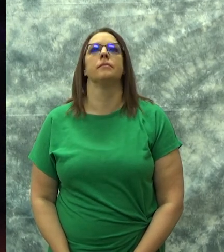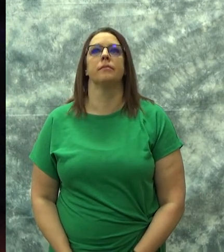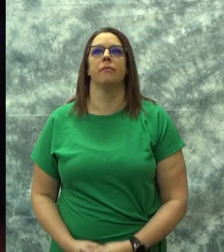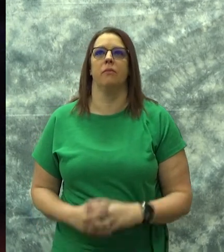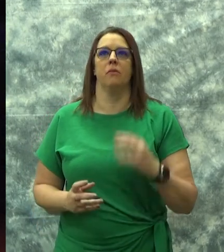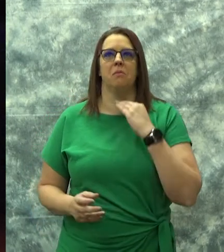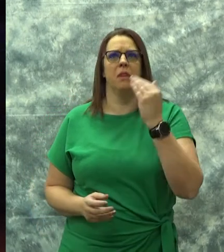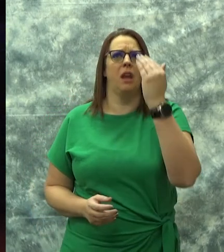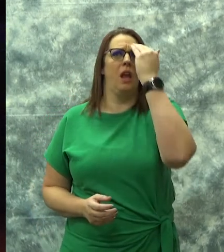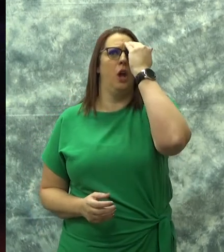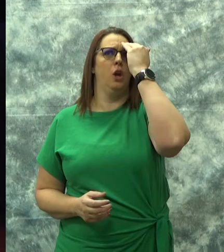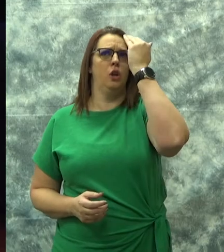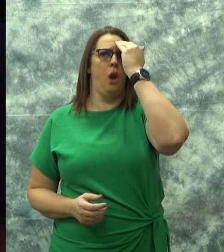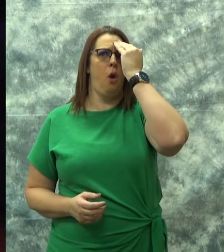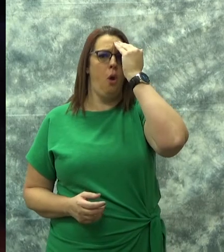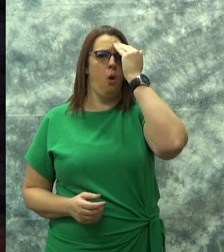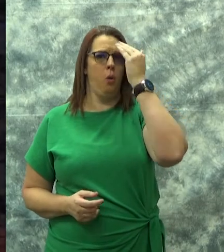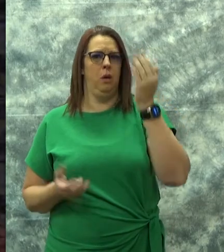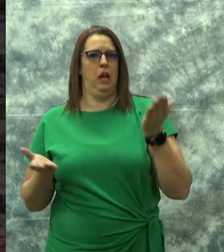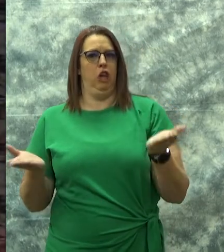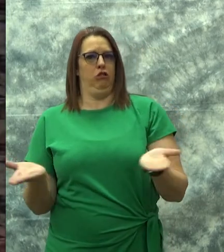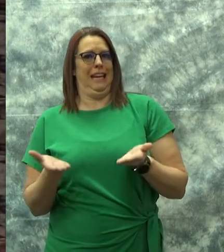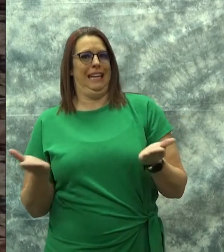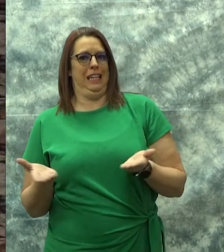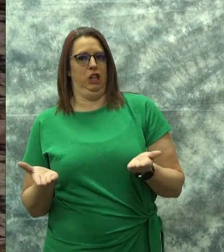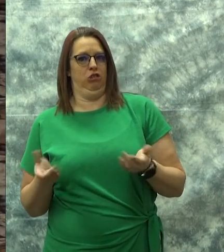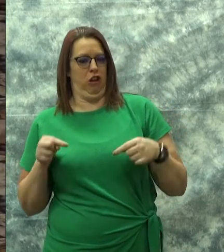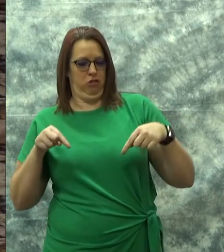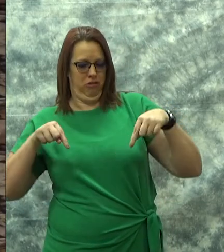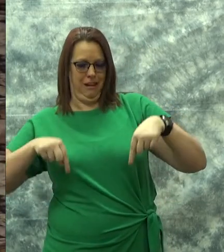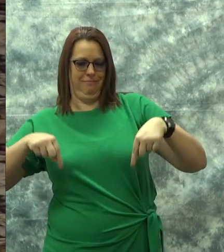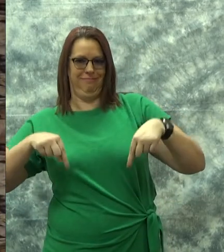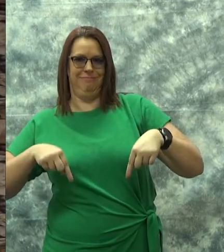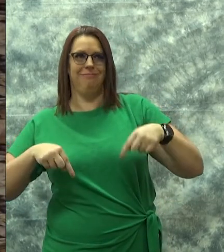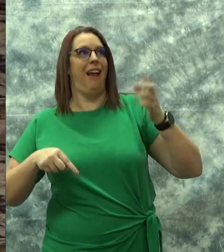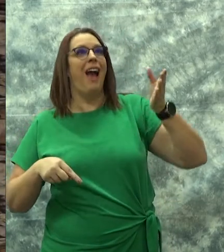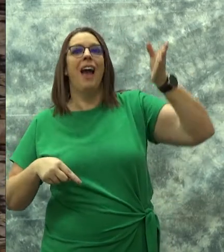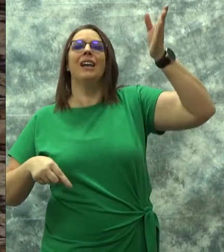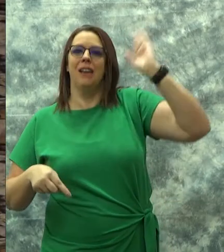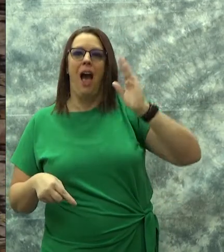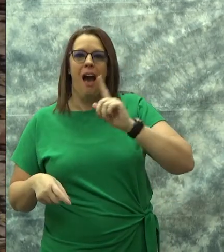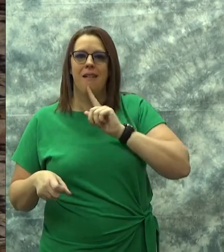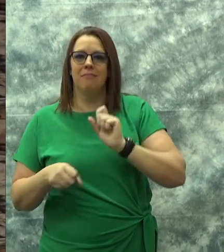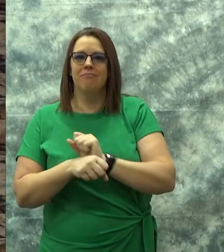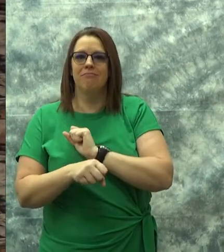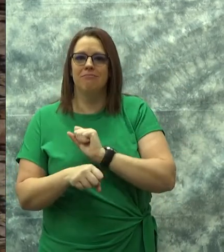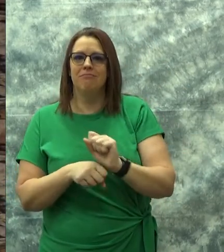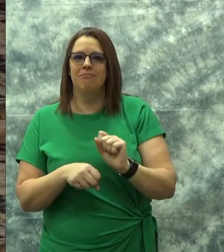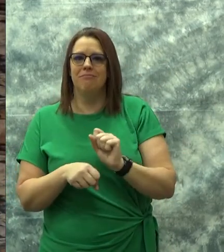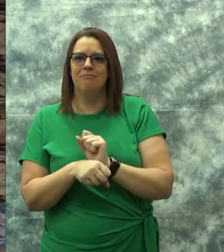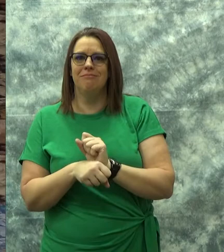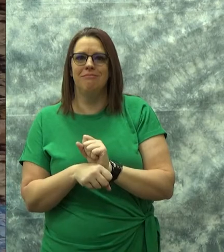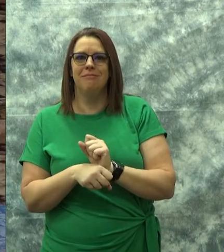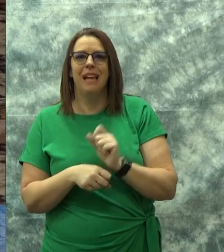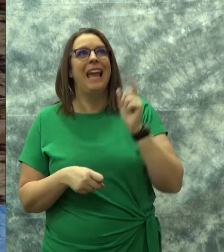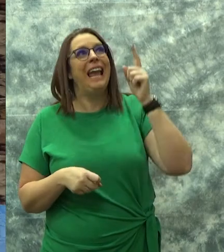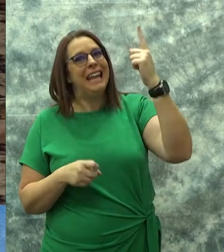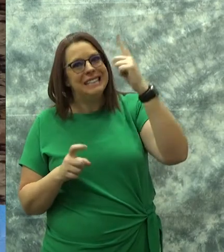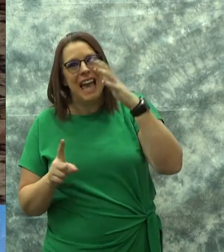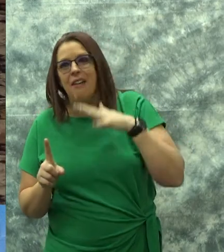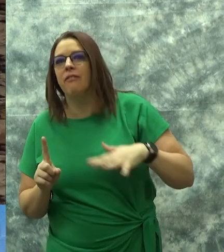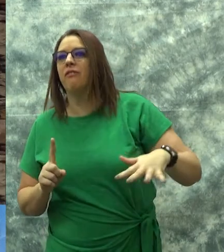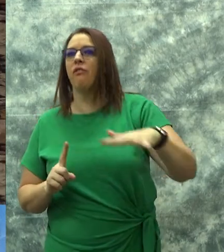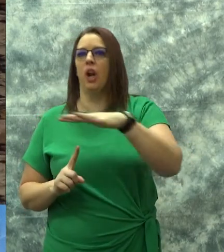place. I know that right here, right where I am, God is. God is everywhere